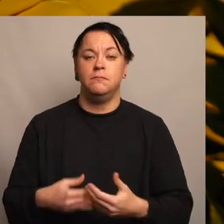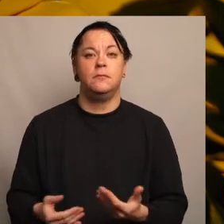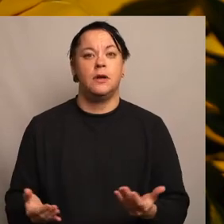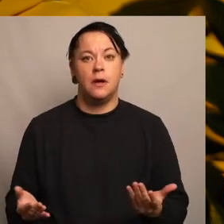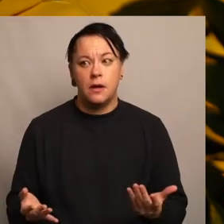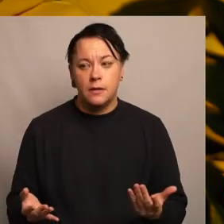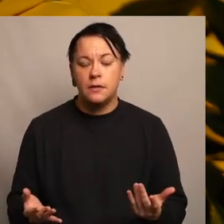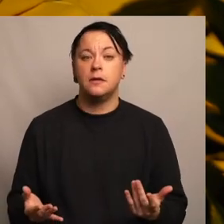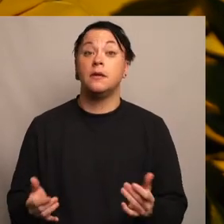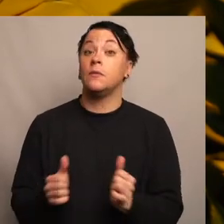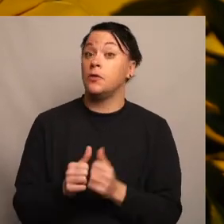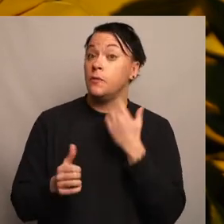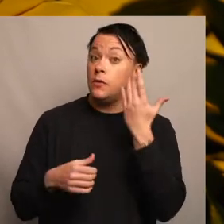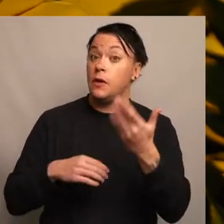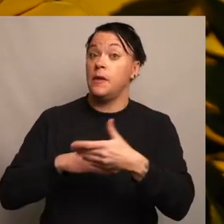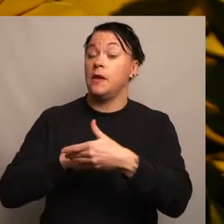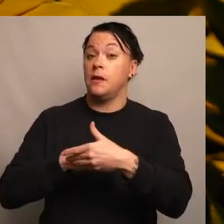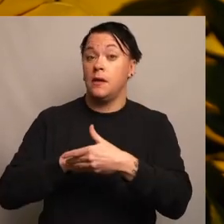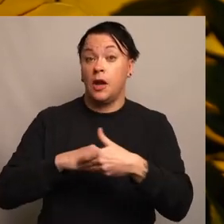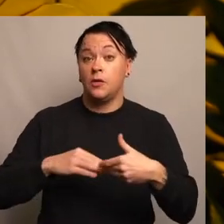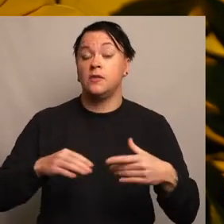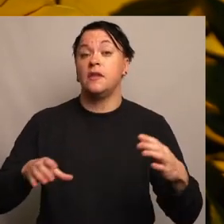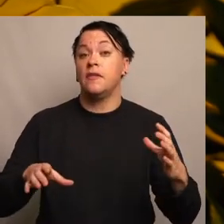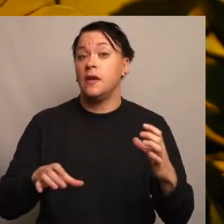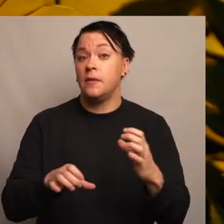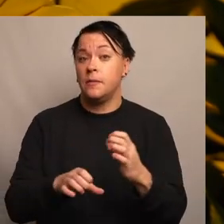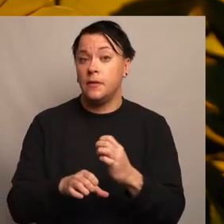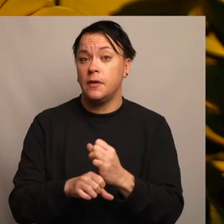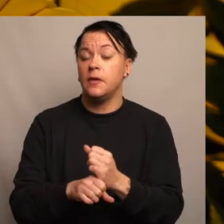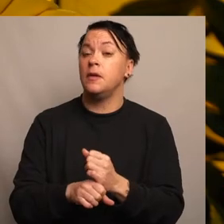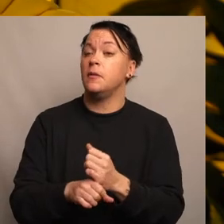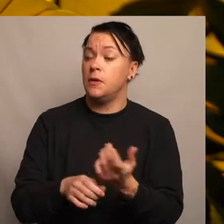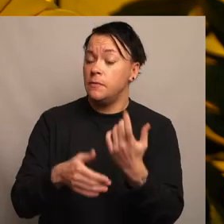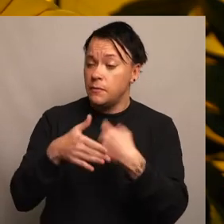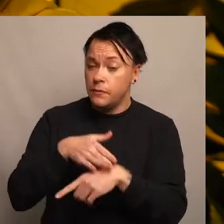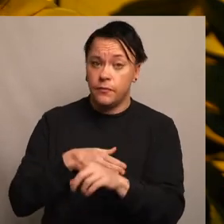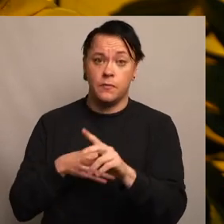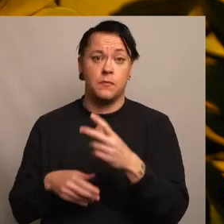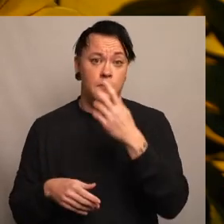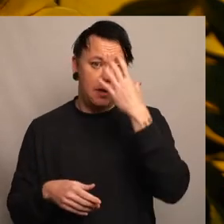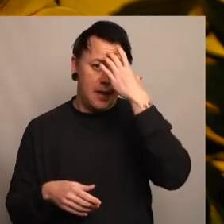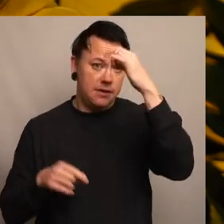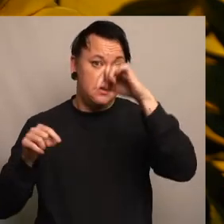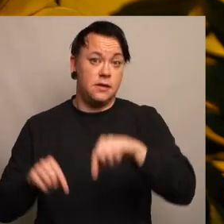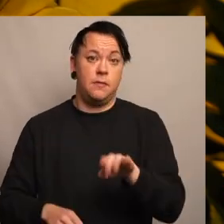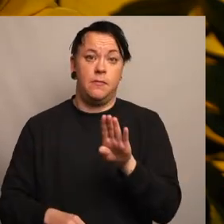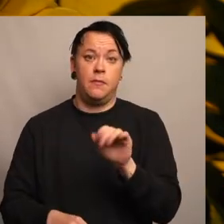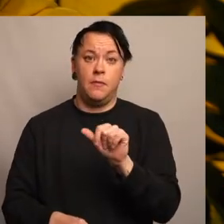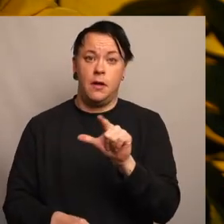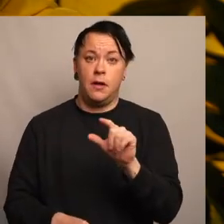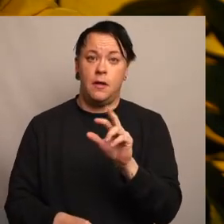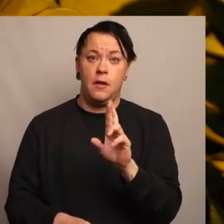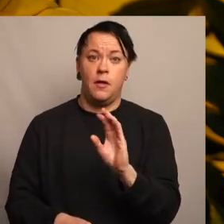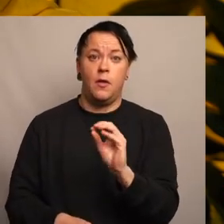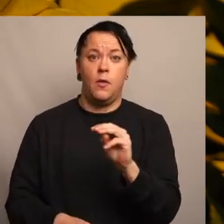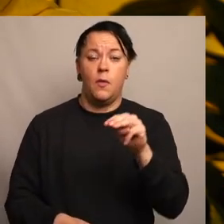like I got to know the ballroom, the Finnish ballroom scene in Helsinki. And like, it was through them and through